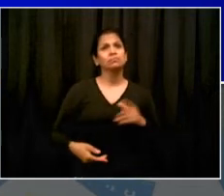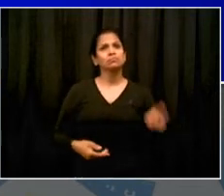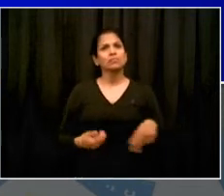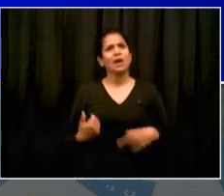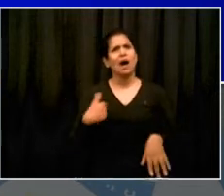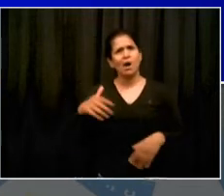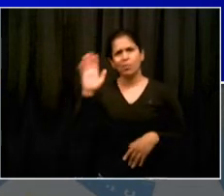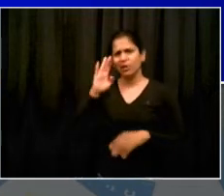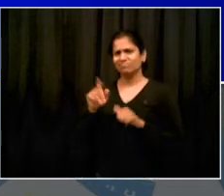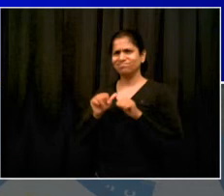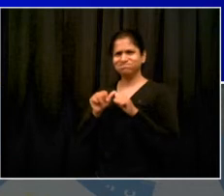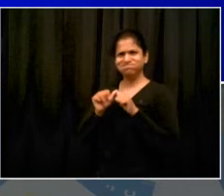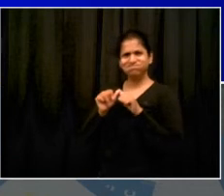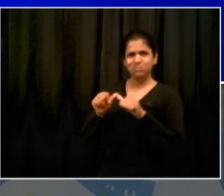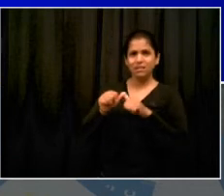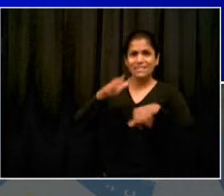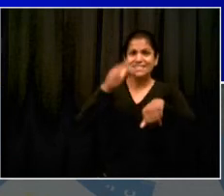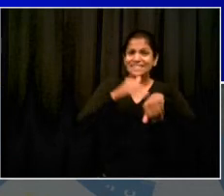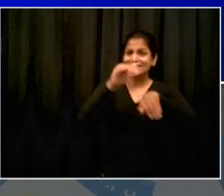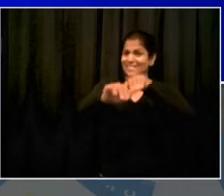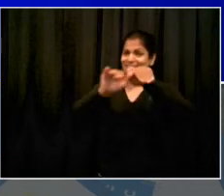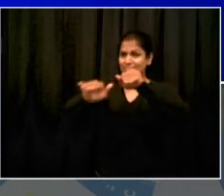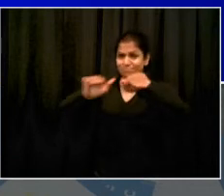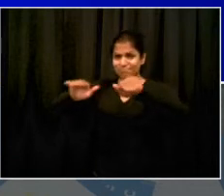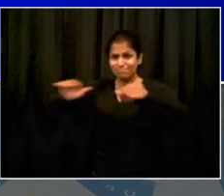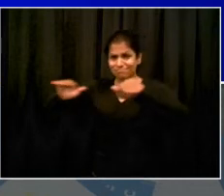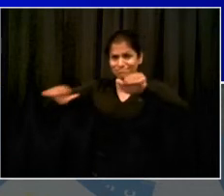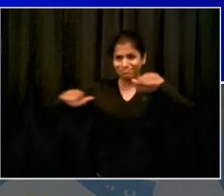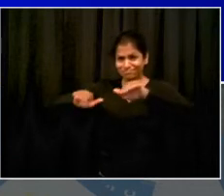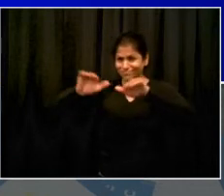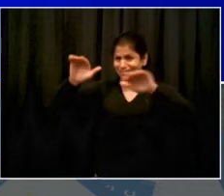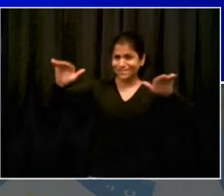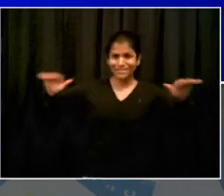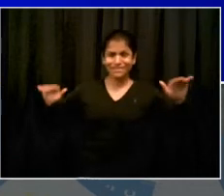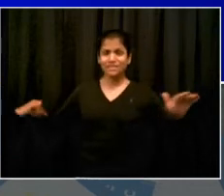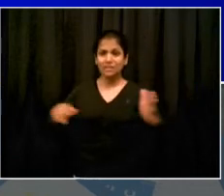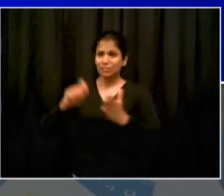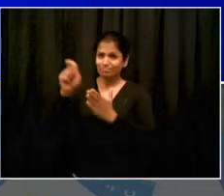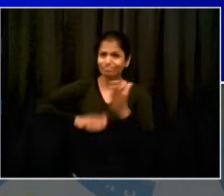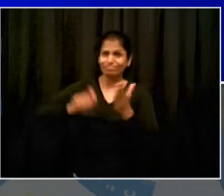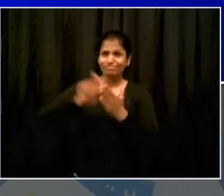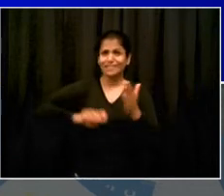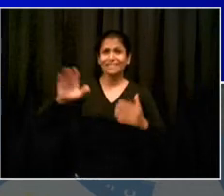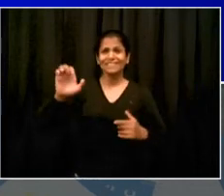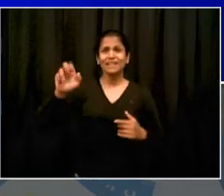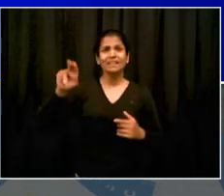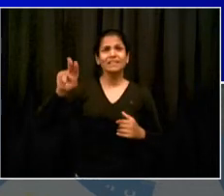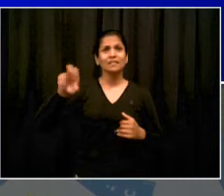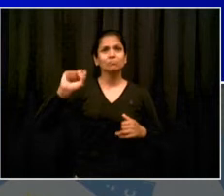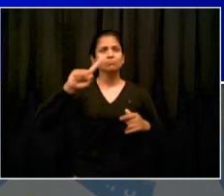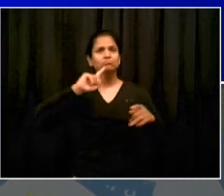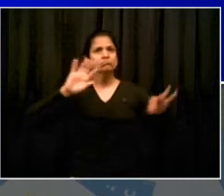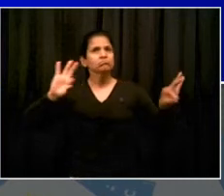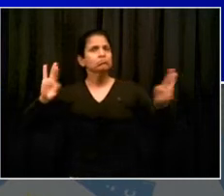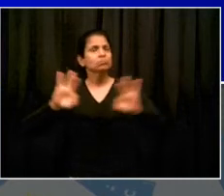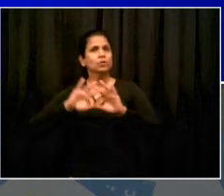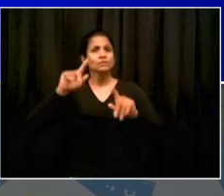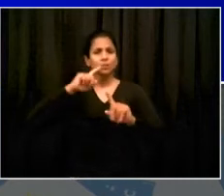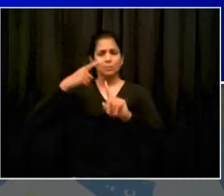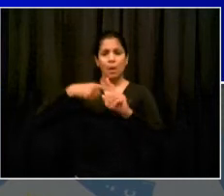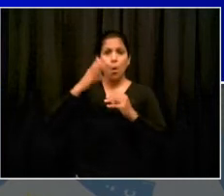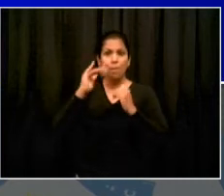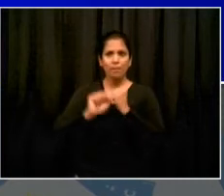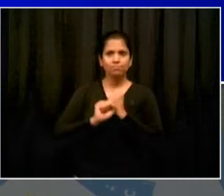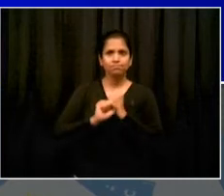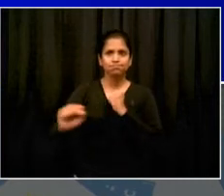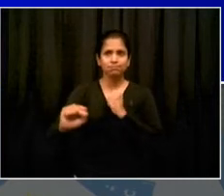the courts, in the courts. But if it's a matter of fairness and justice, this census must go on for another month. That was the original plan. It